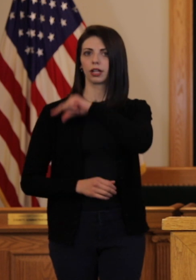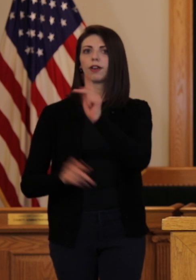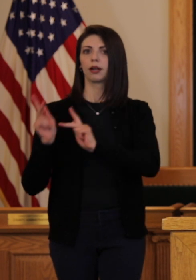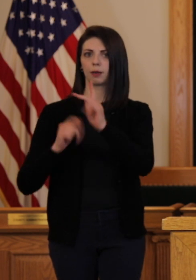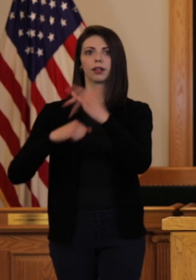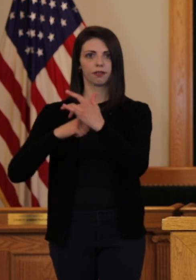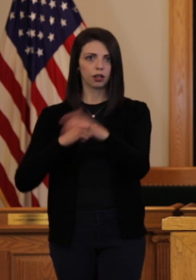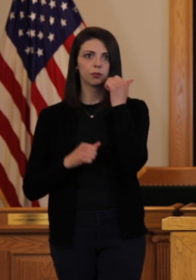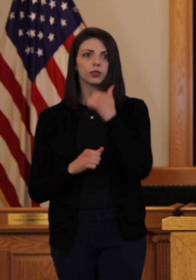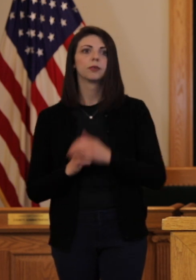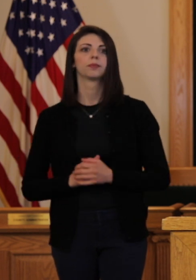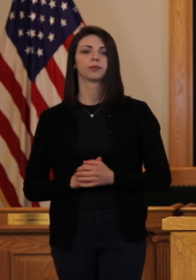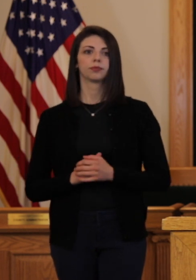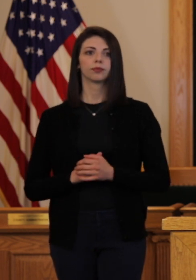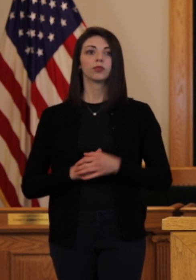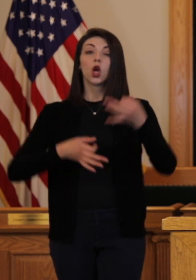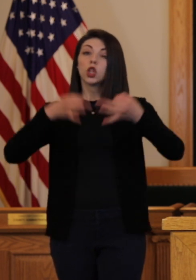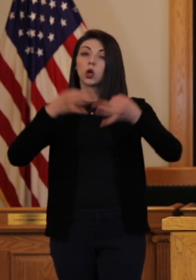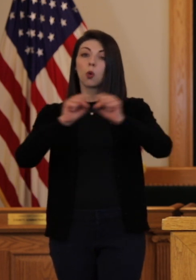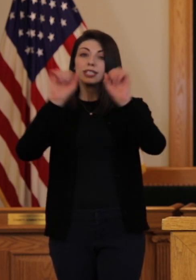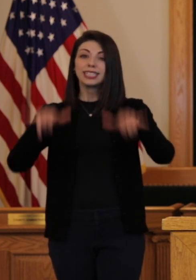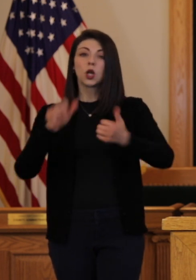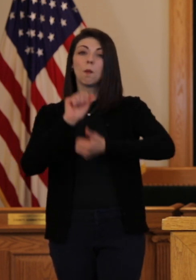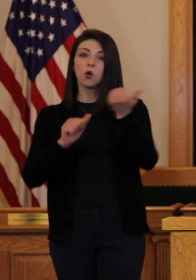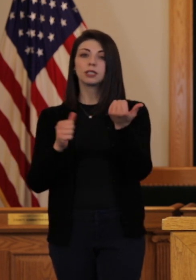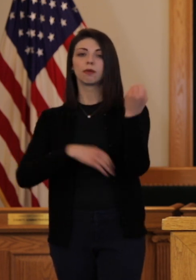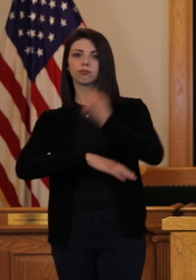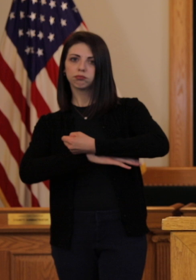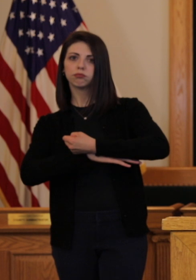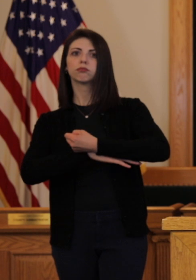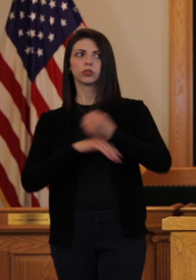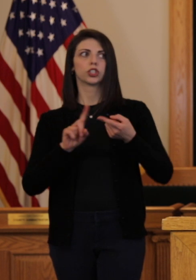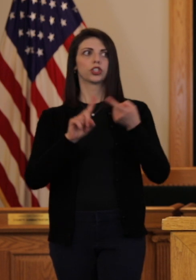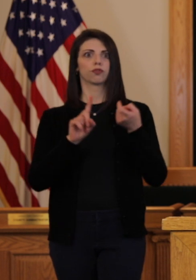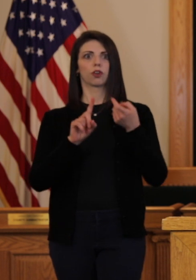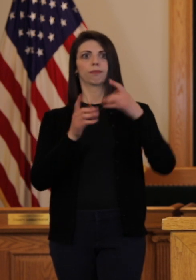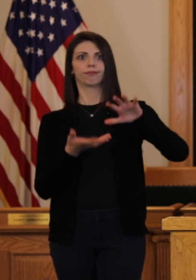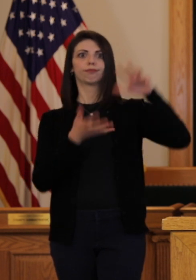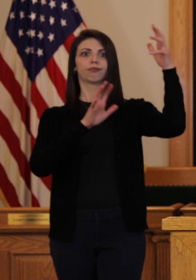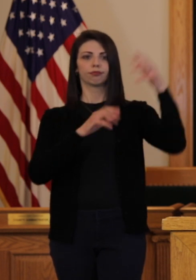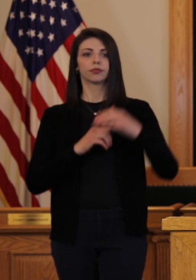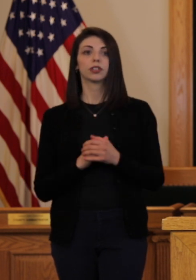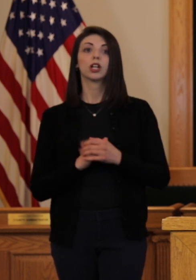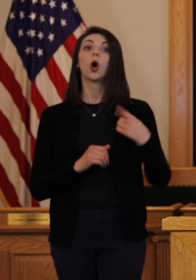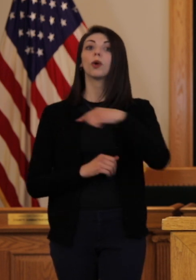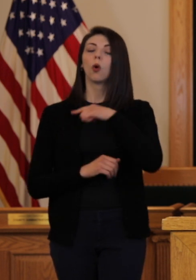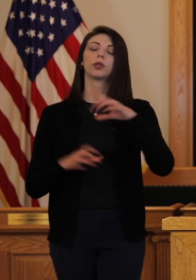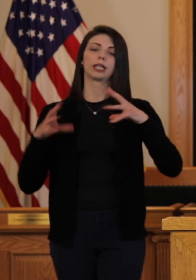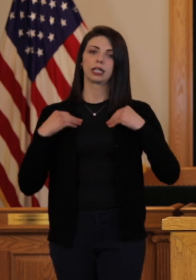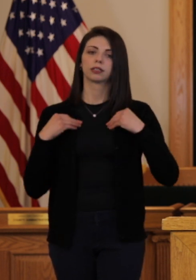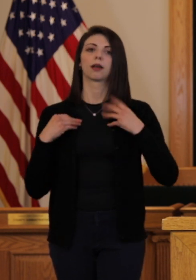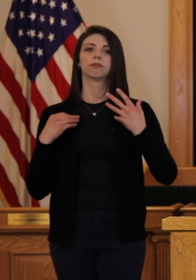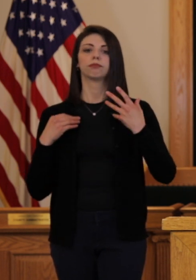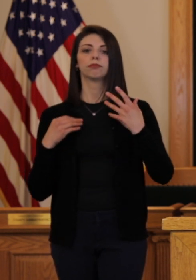The court system has largely been closed since the onset of this pandemic. As such, we are only allowed to accept emergency